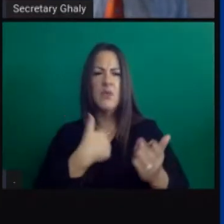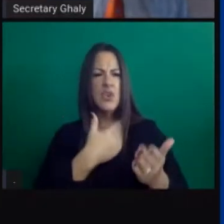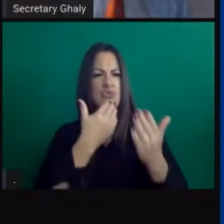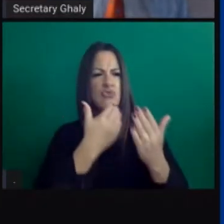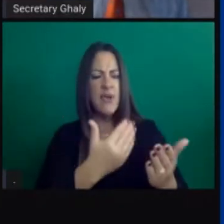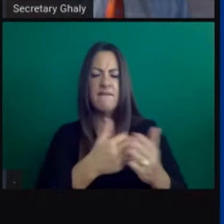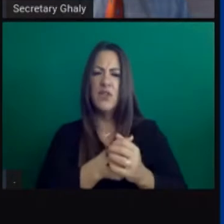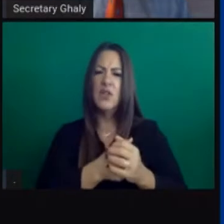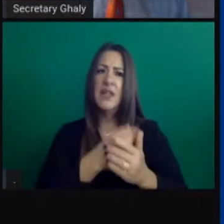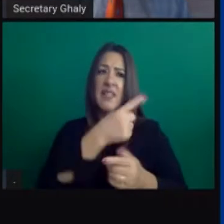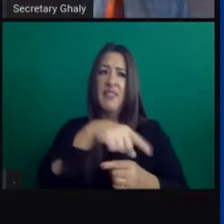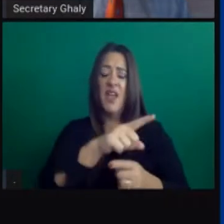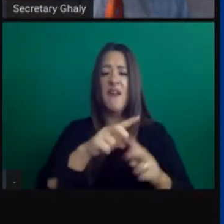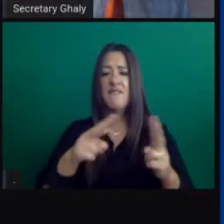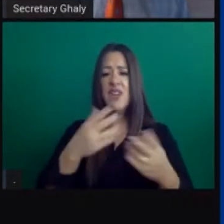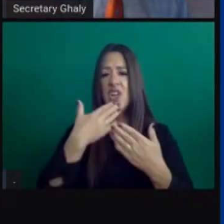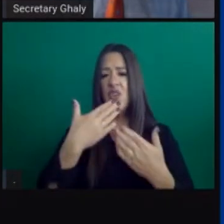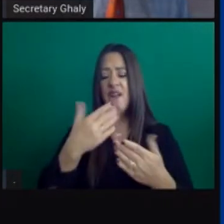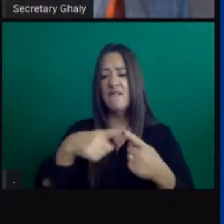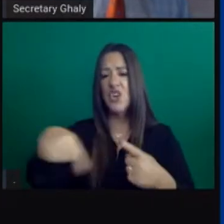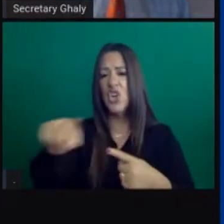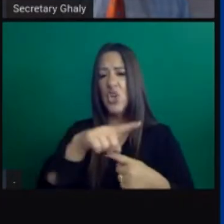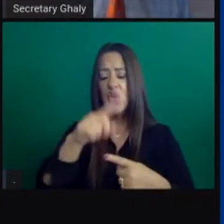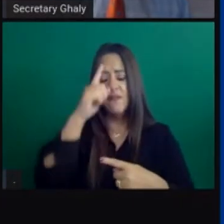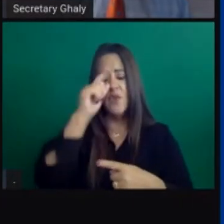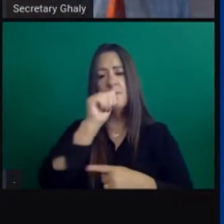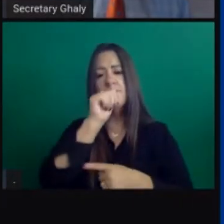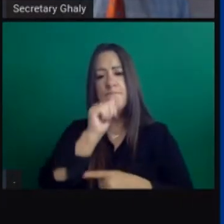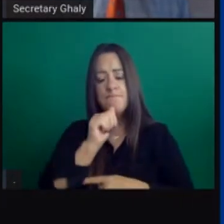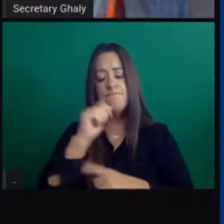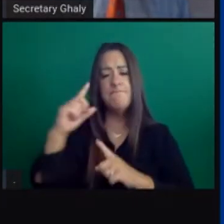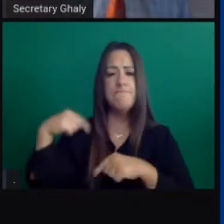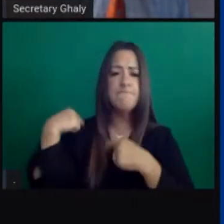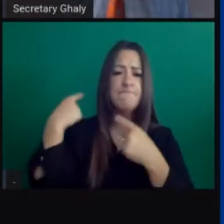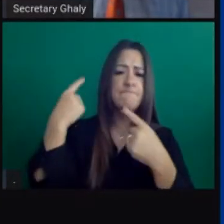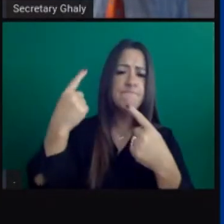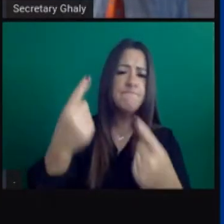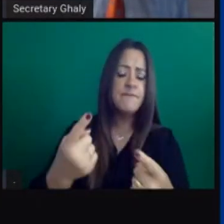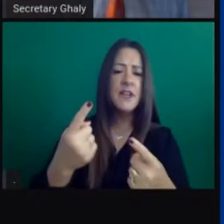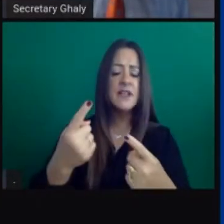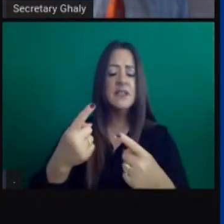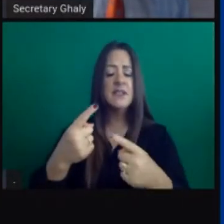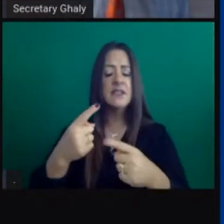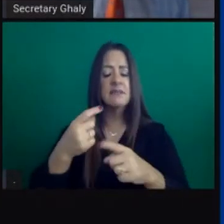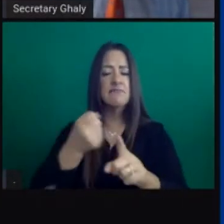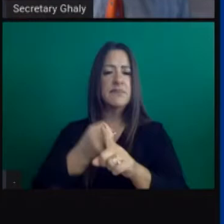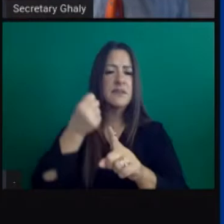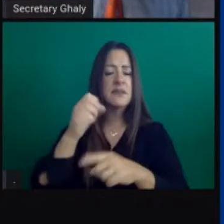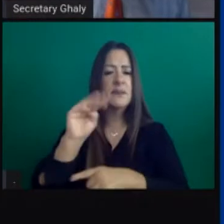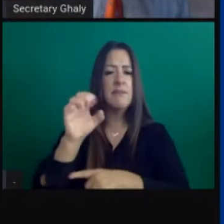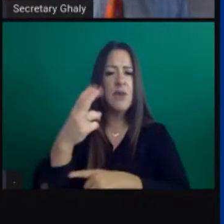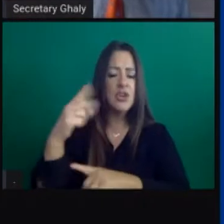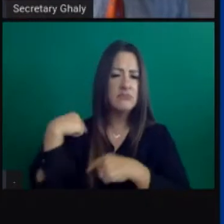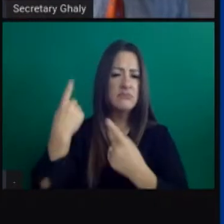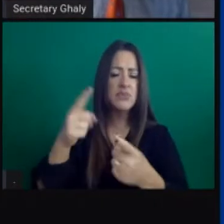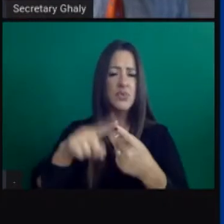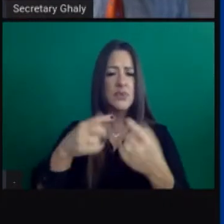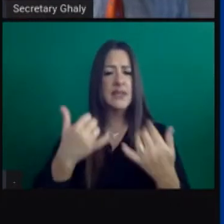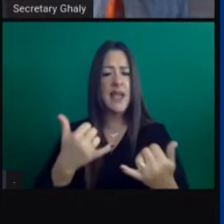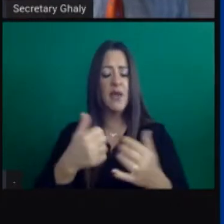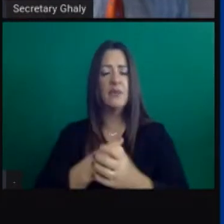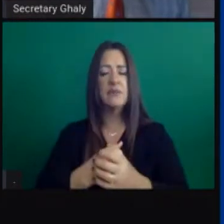your tremendous and heroic efforts over the last many weeks and many months since the beginning. And now with